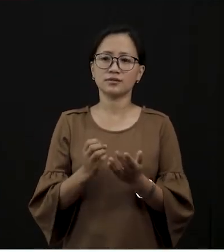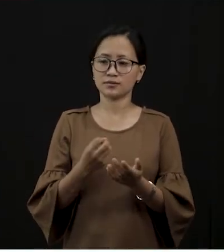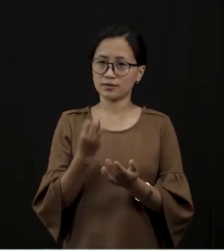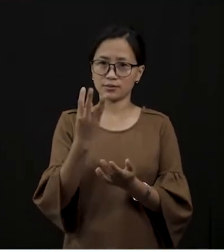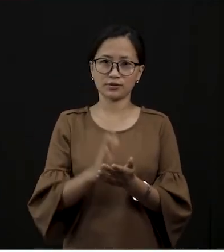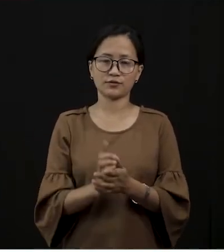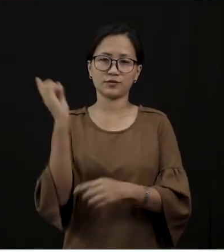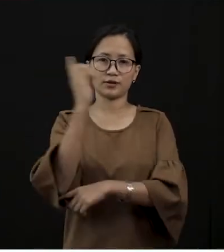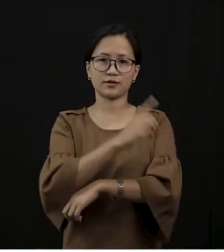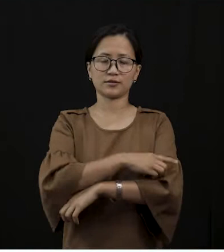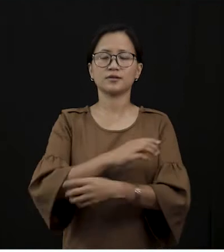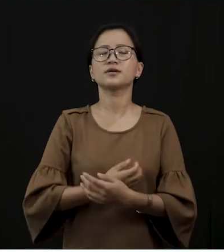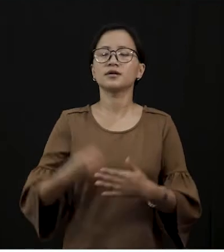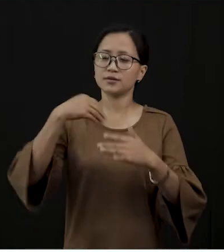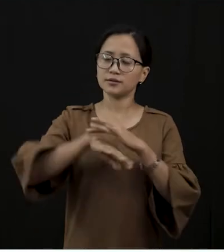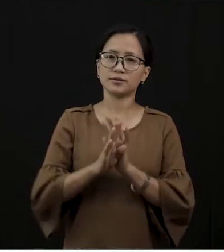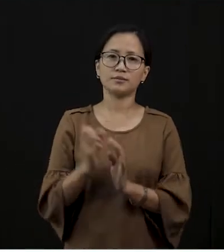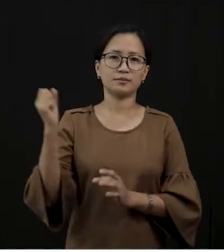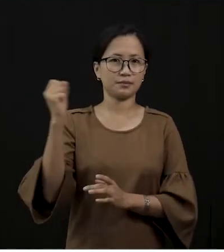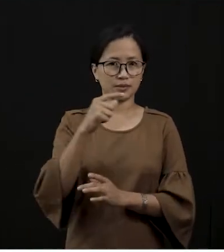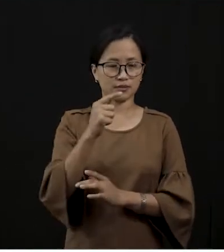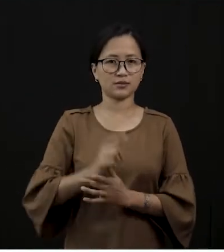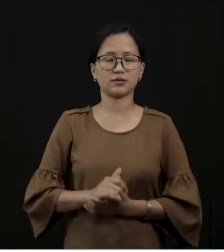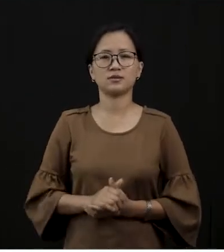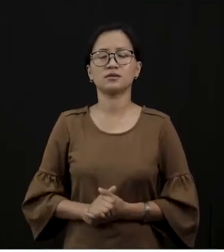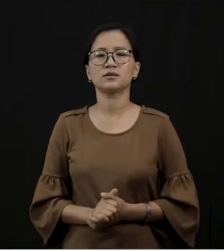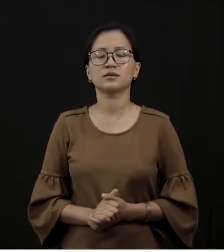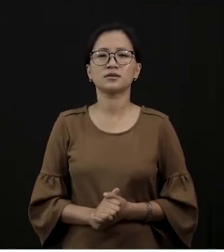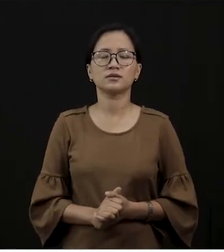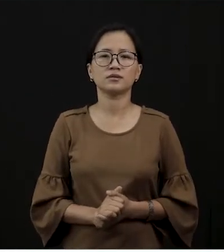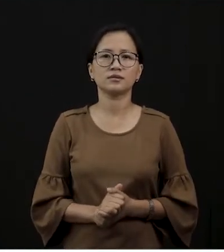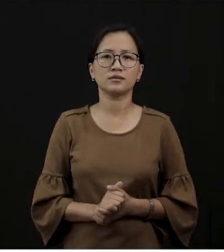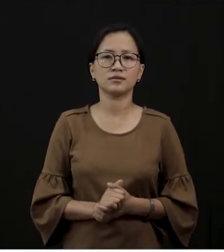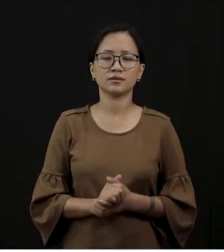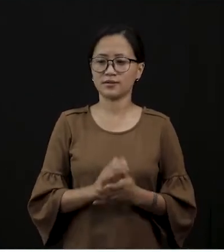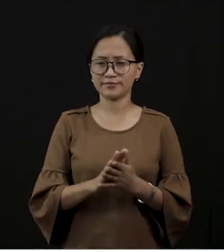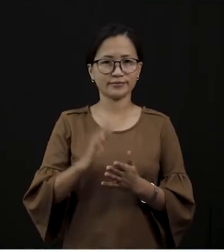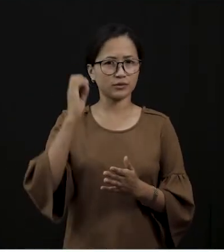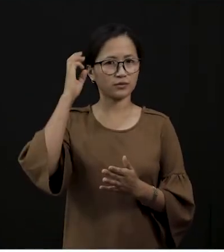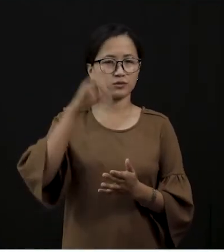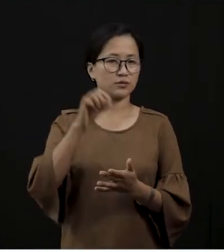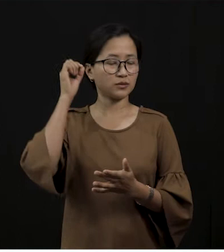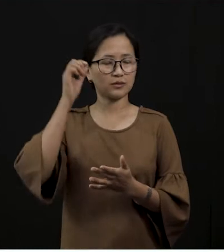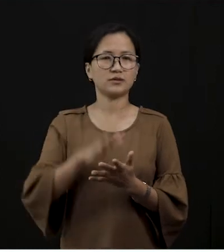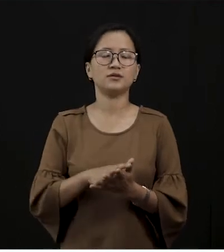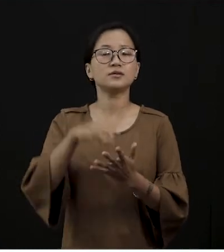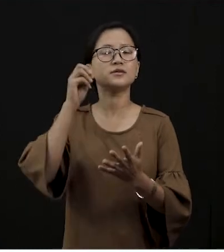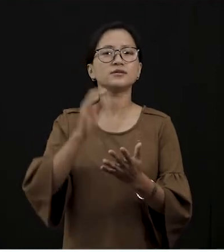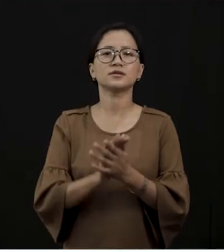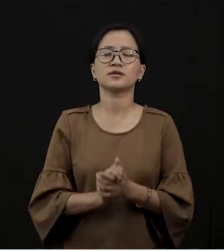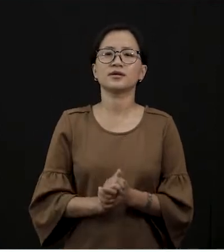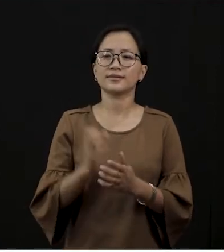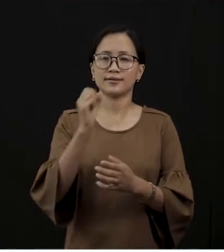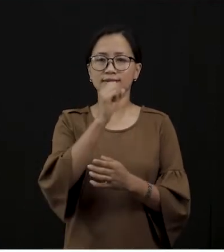of days in a month, then recall the days of the week and months